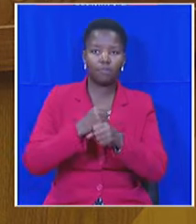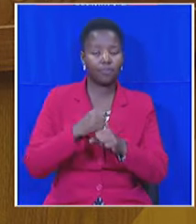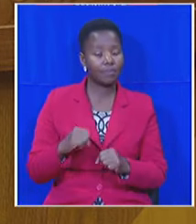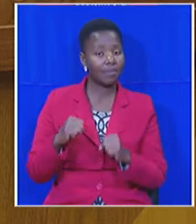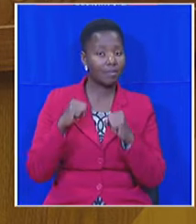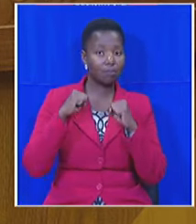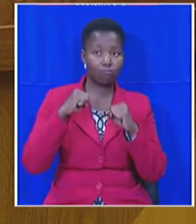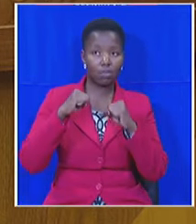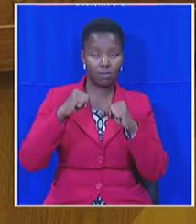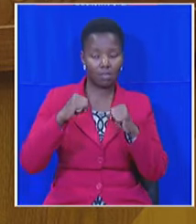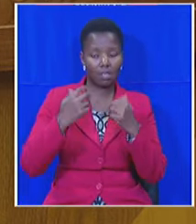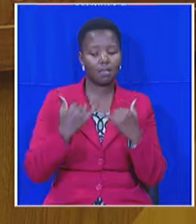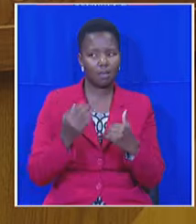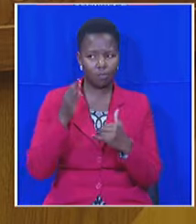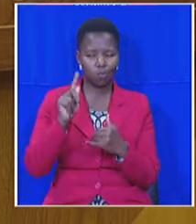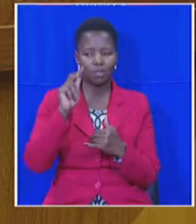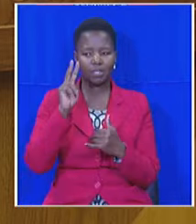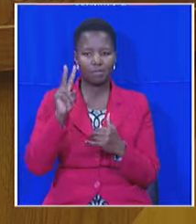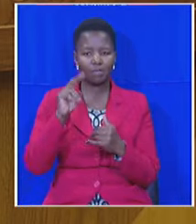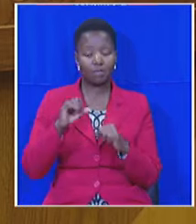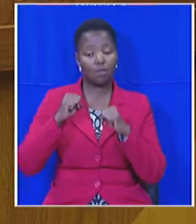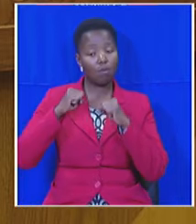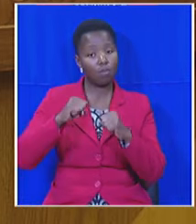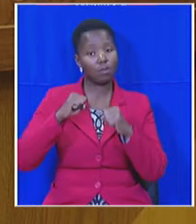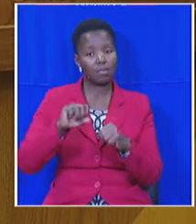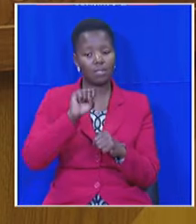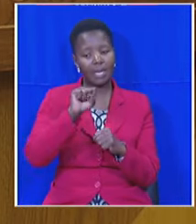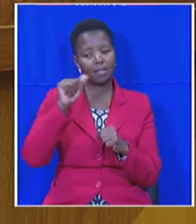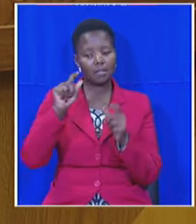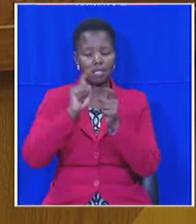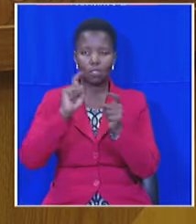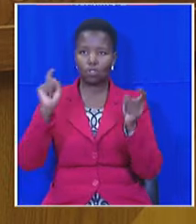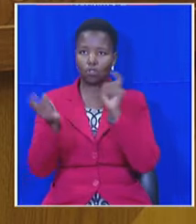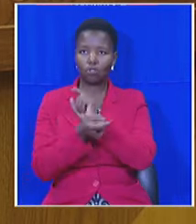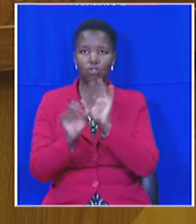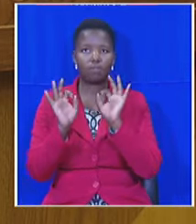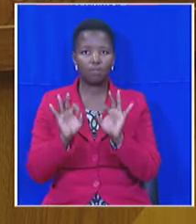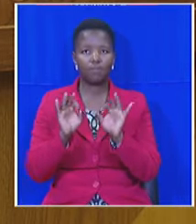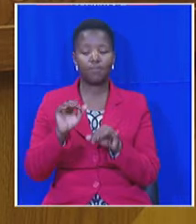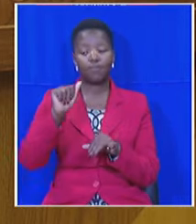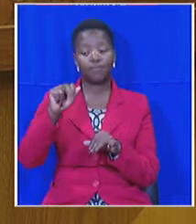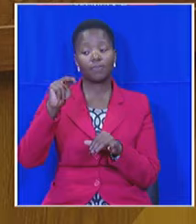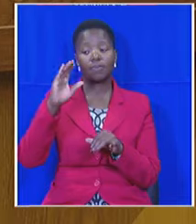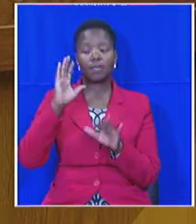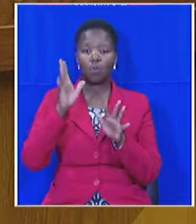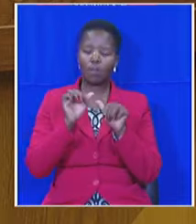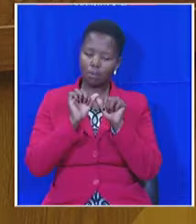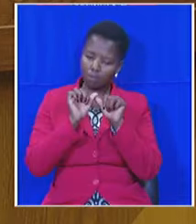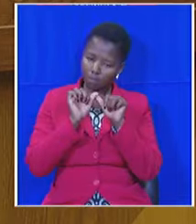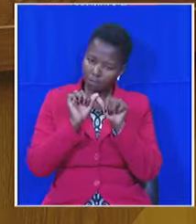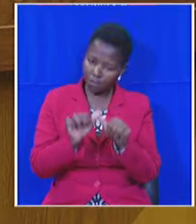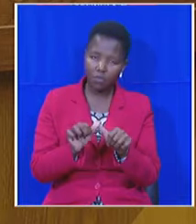our TV screens, and Boxing South Africa is being turned around. The ANC will continue to test